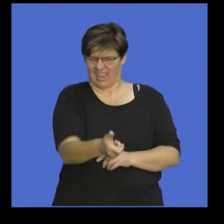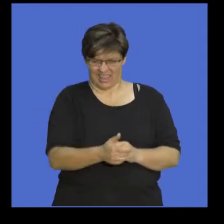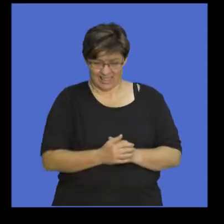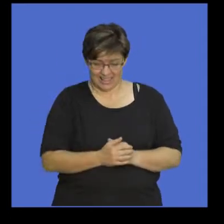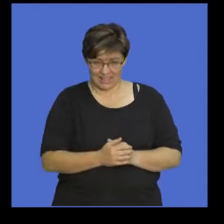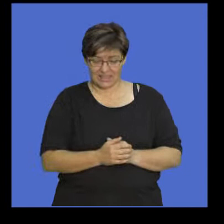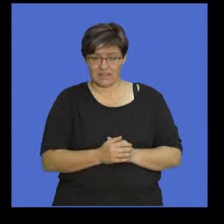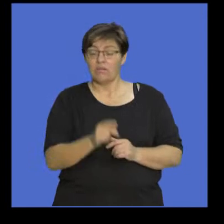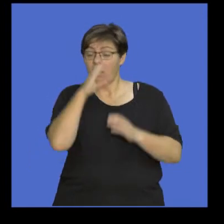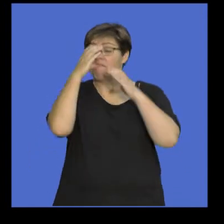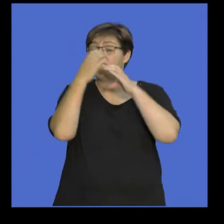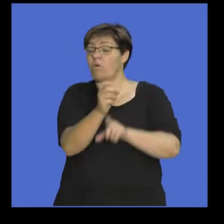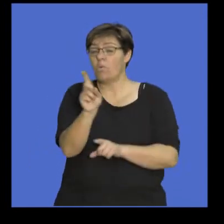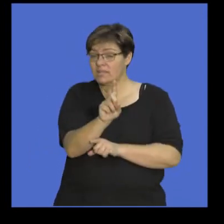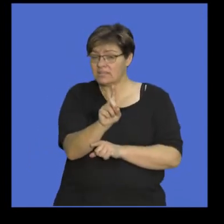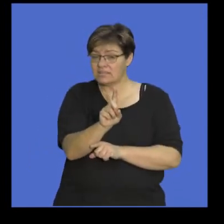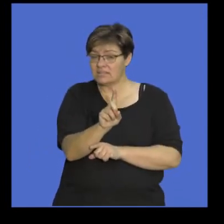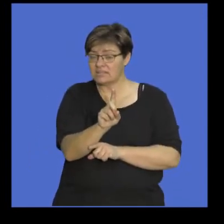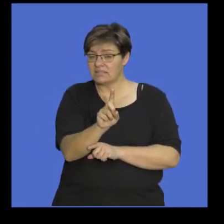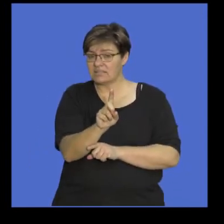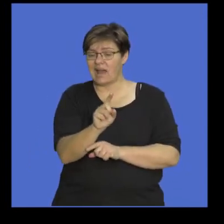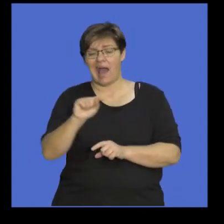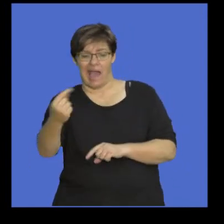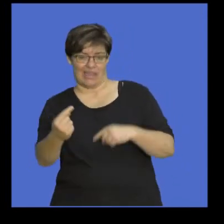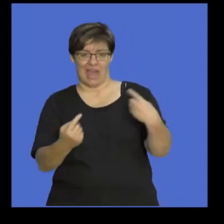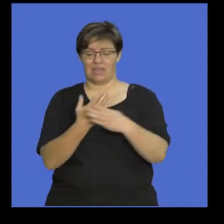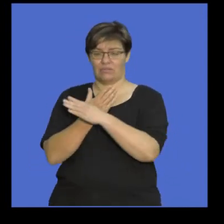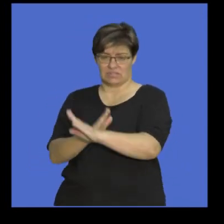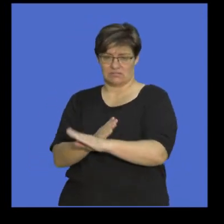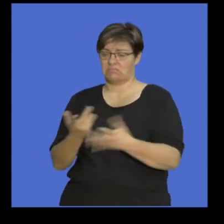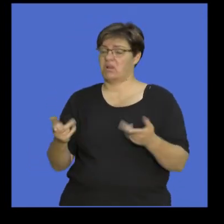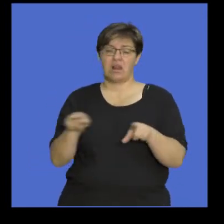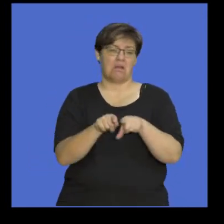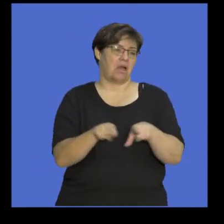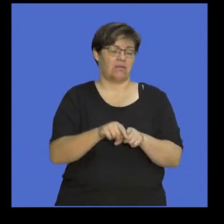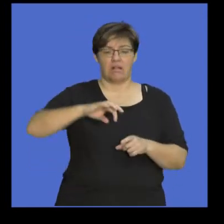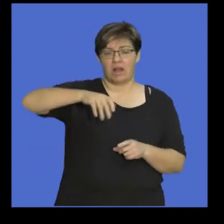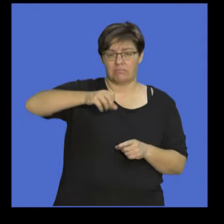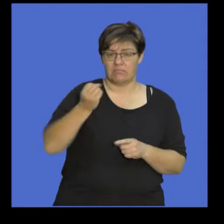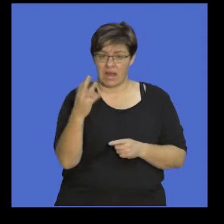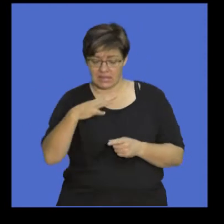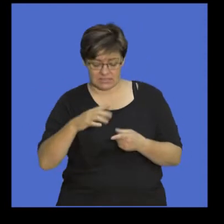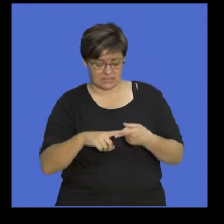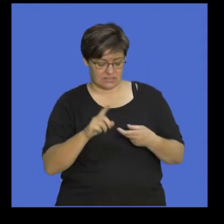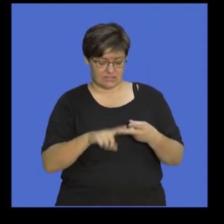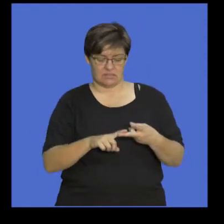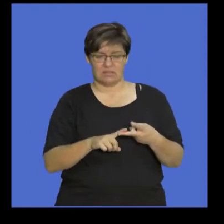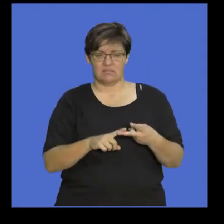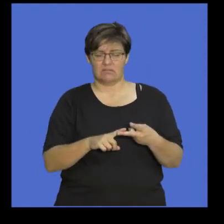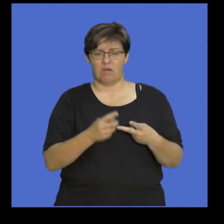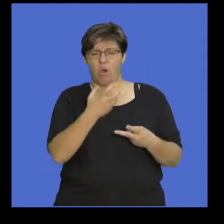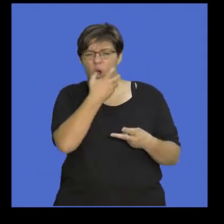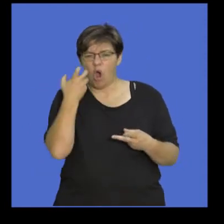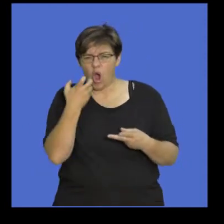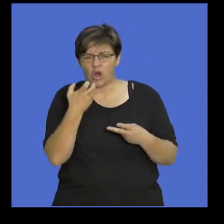conducting wires and only focus on the resistance of other components. It could be your light bulb, it could be whatever